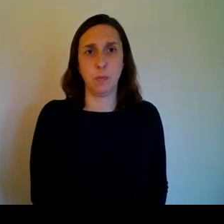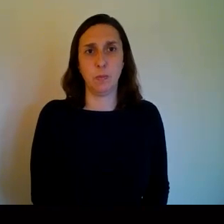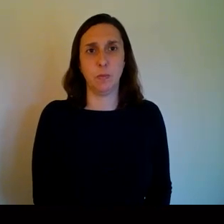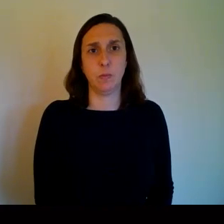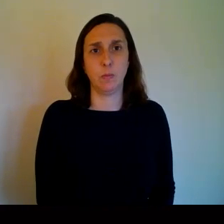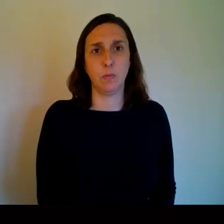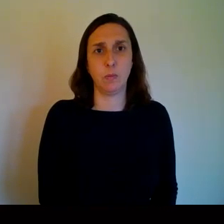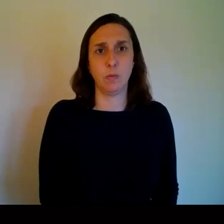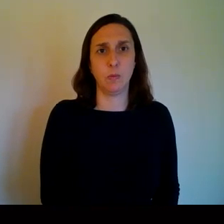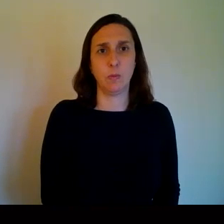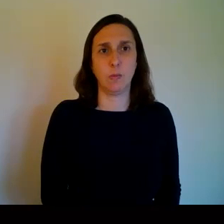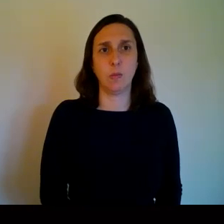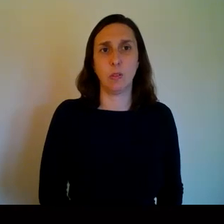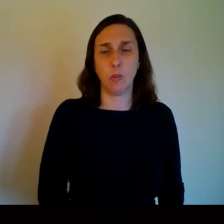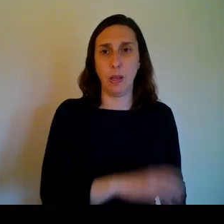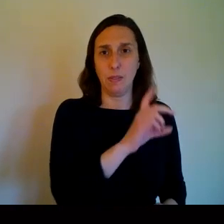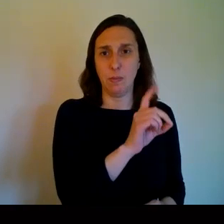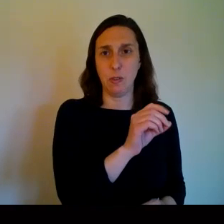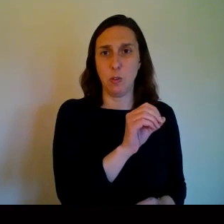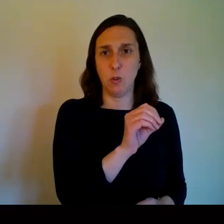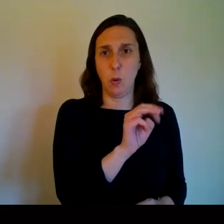into a place called the range.